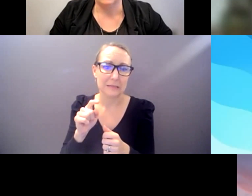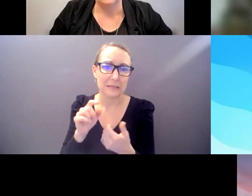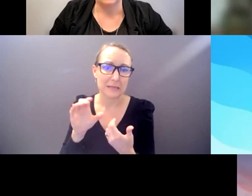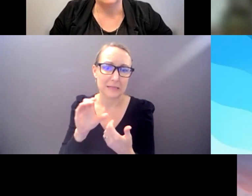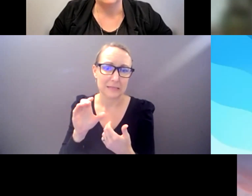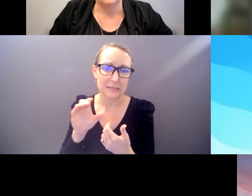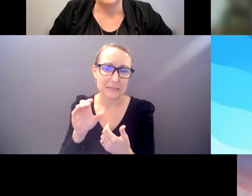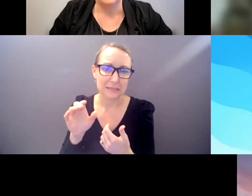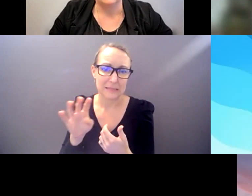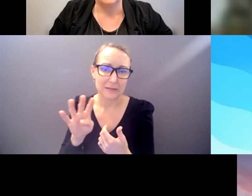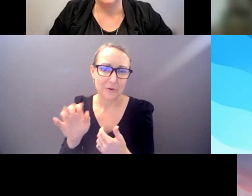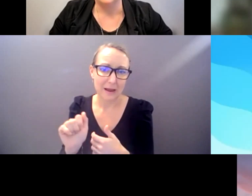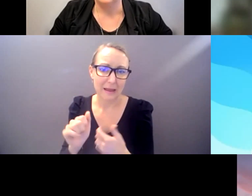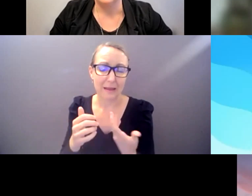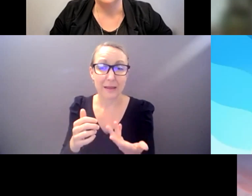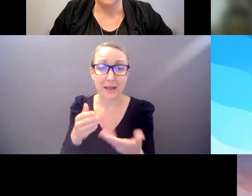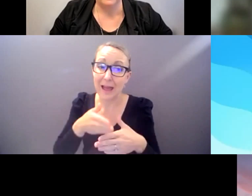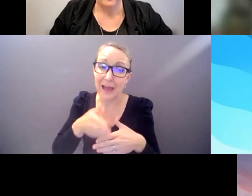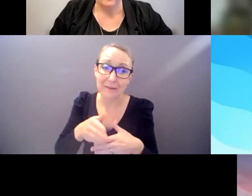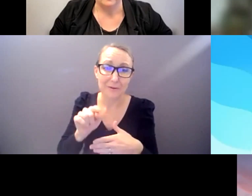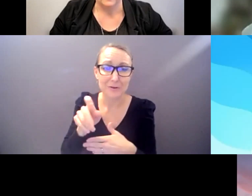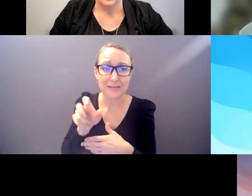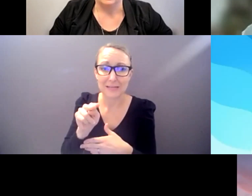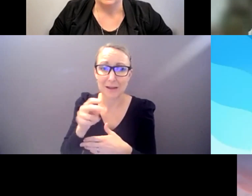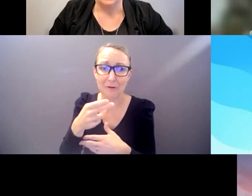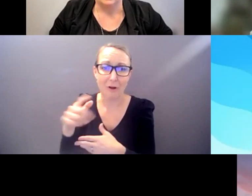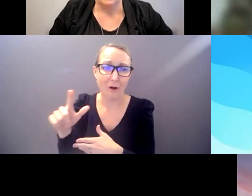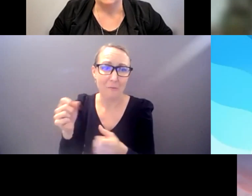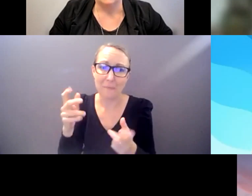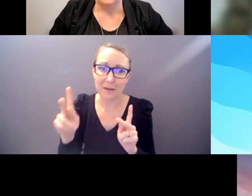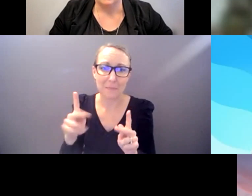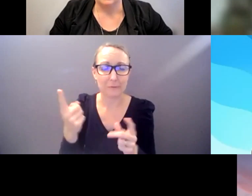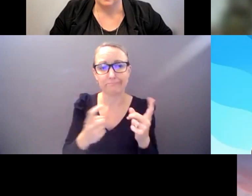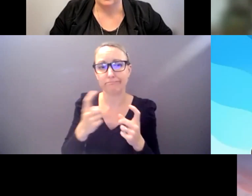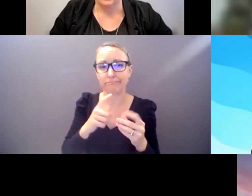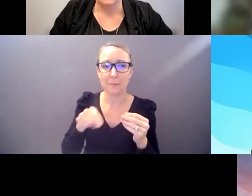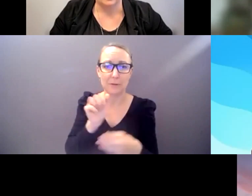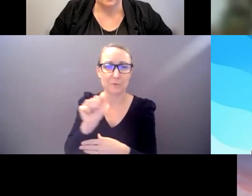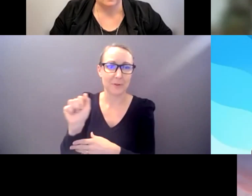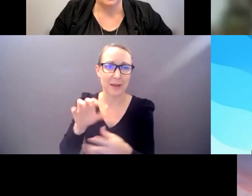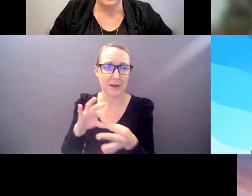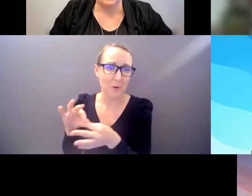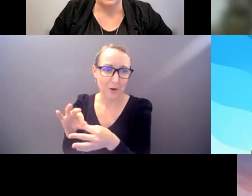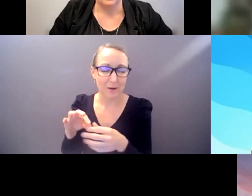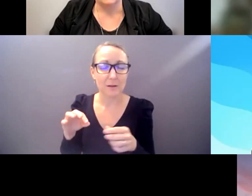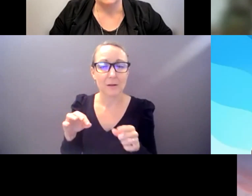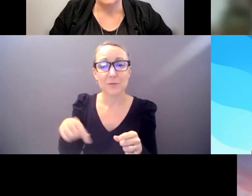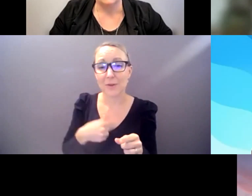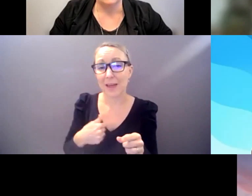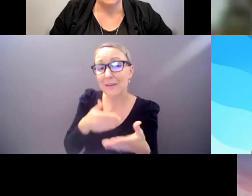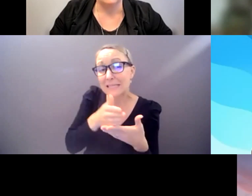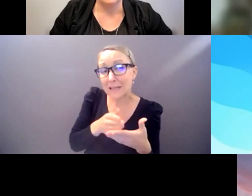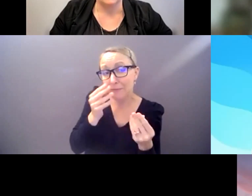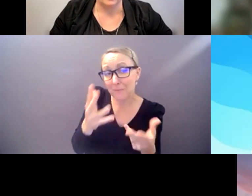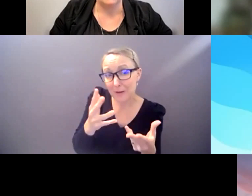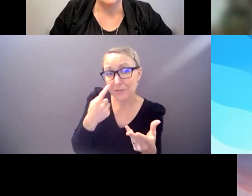hall, we have more requests for information about the AAA network. And so we have some information about the number of staff in each AAA. And of